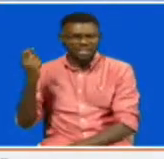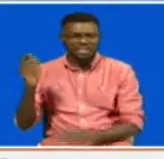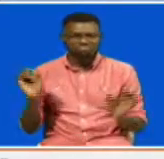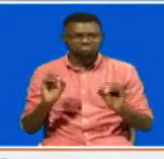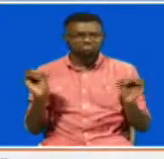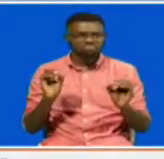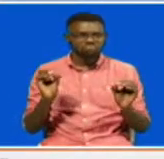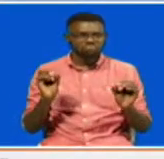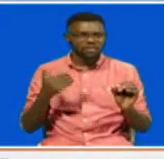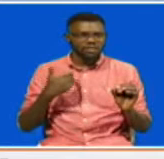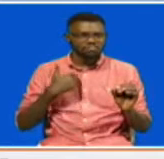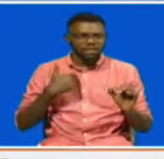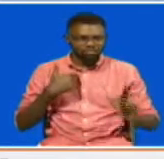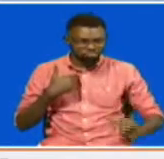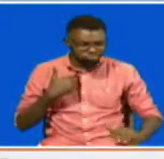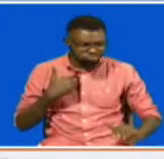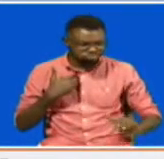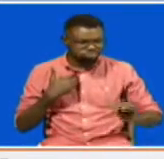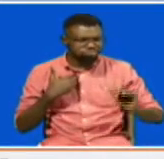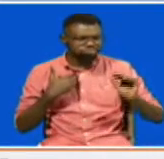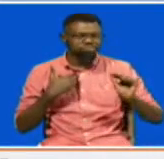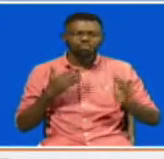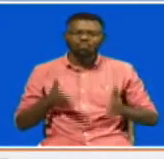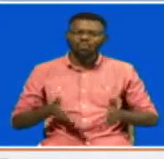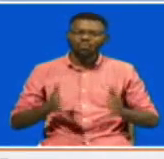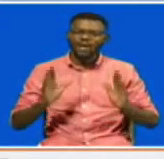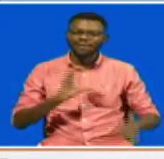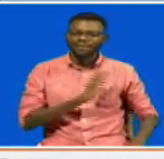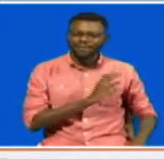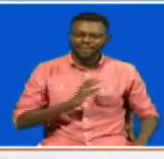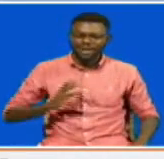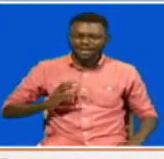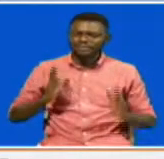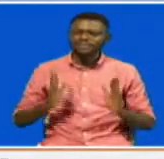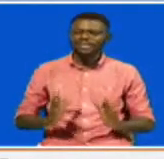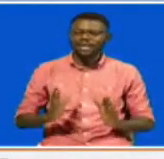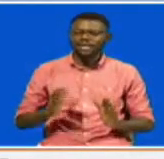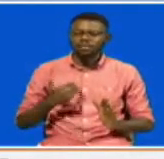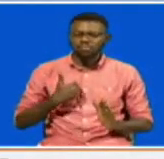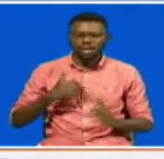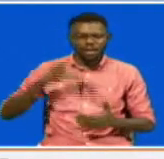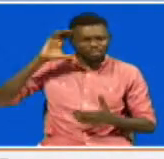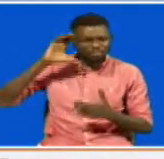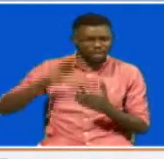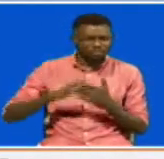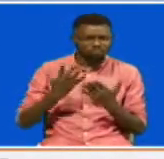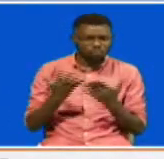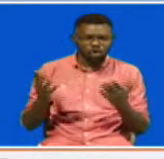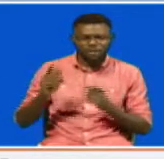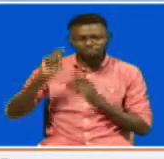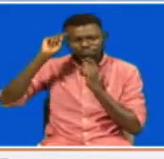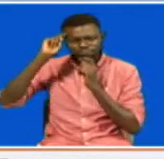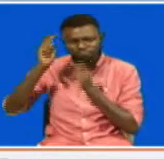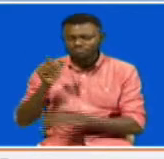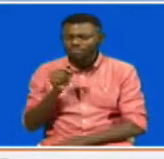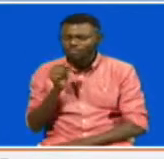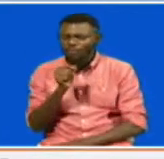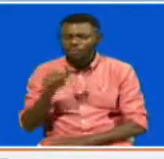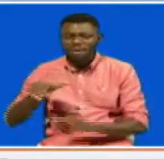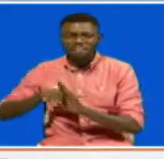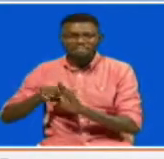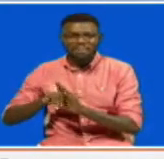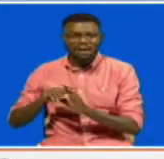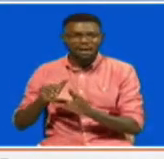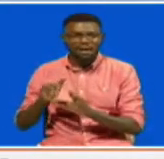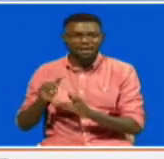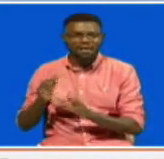brought up as a Christian a child who believes in respecting the elders. I respect my former party leader. He is